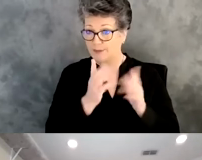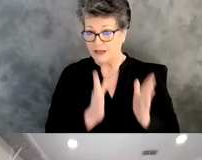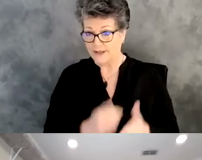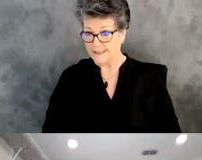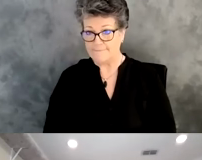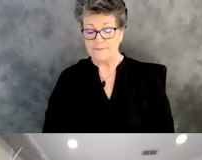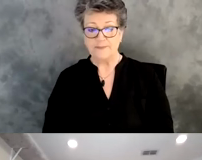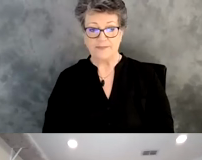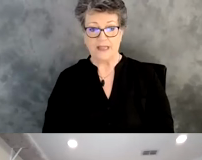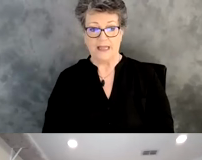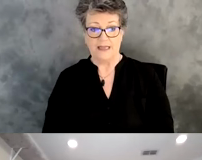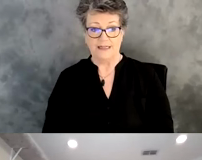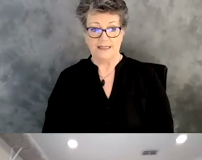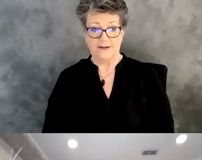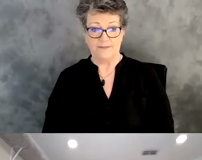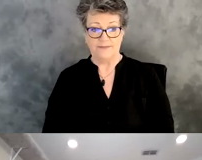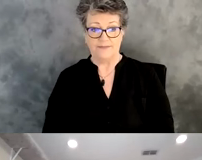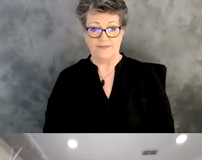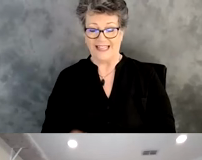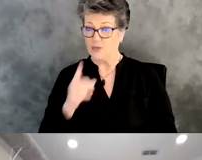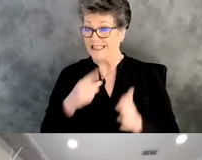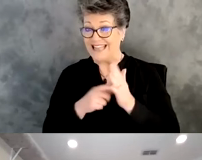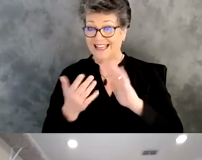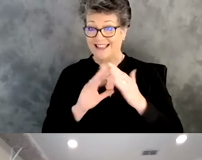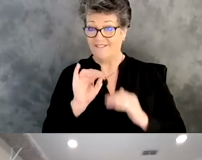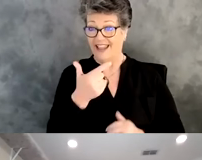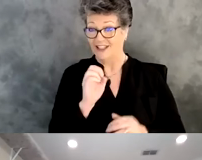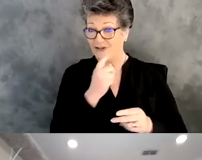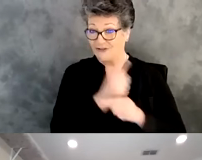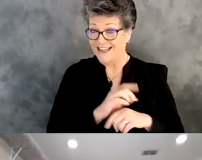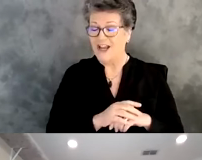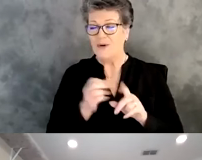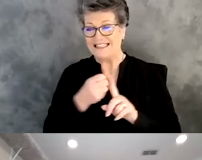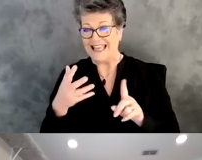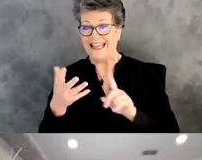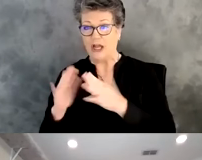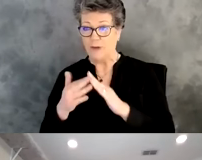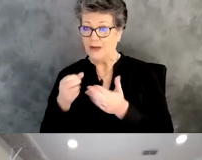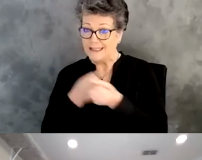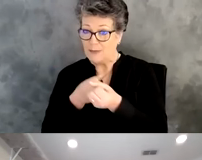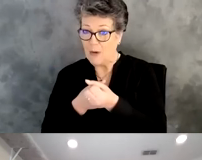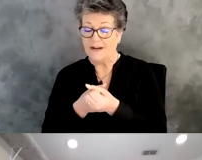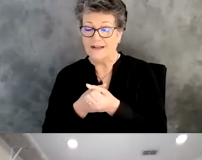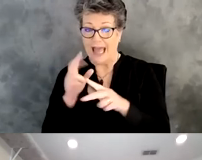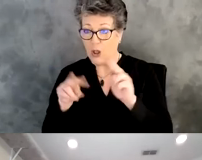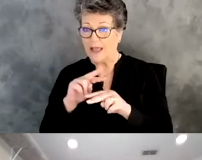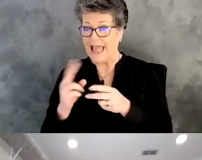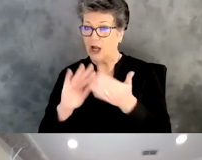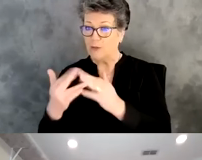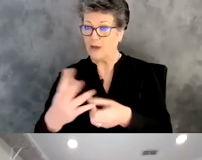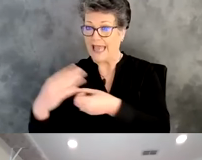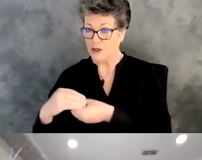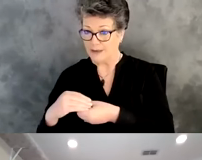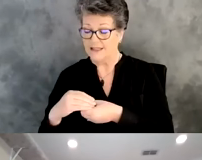And then this is like, it takes a village, right? So we are expanding community supports and looking at community engagement because there